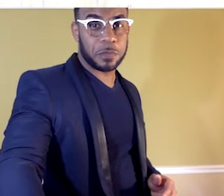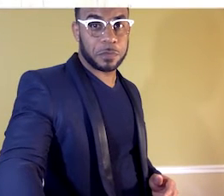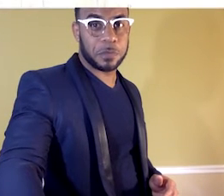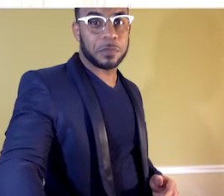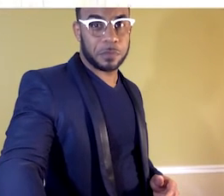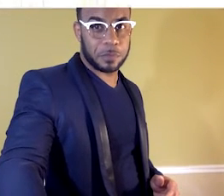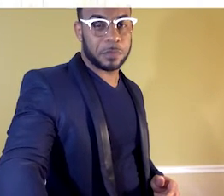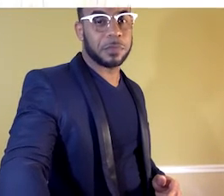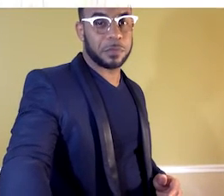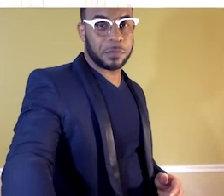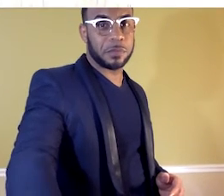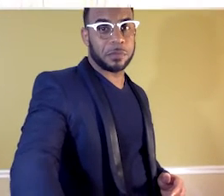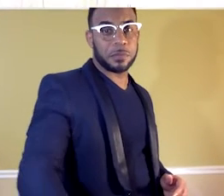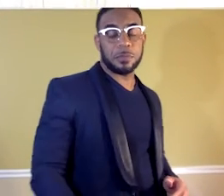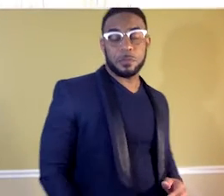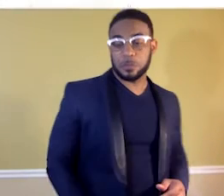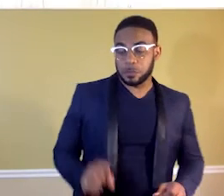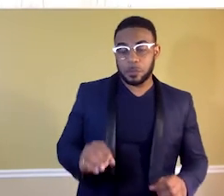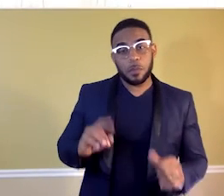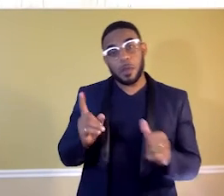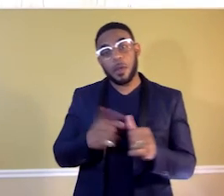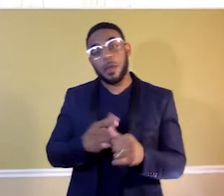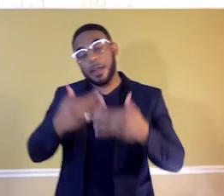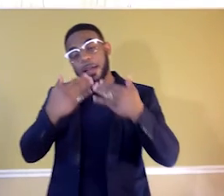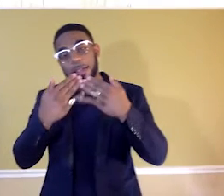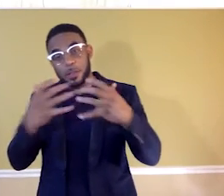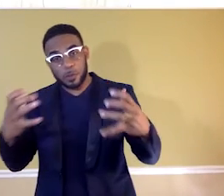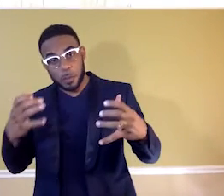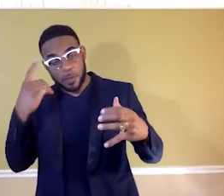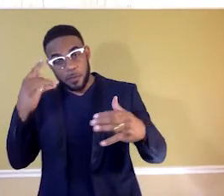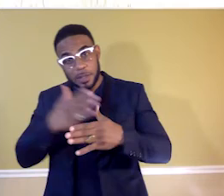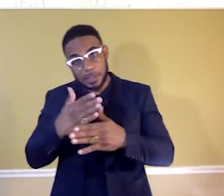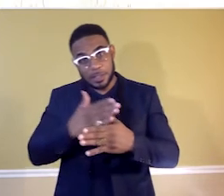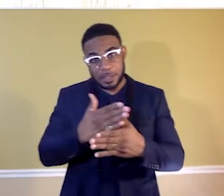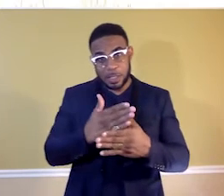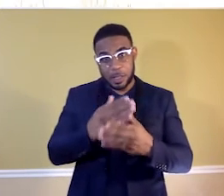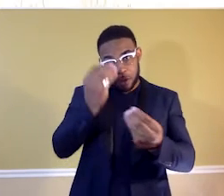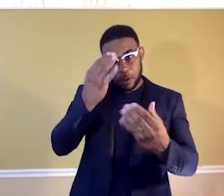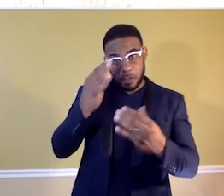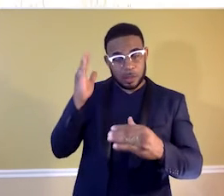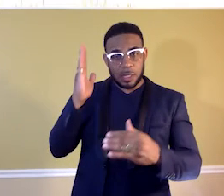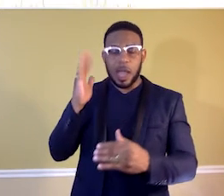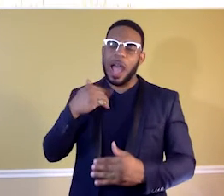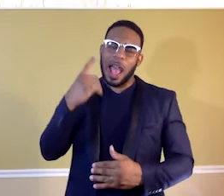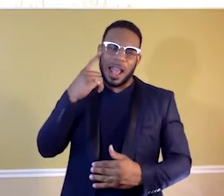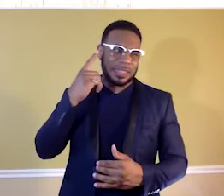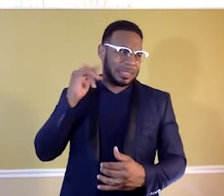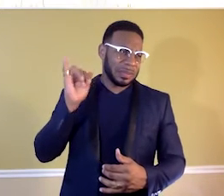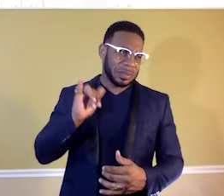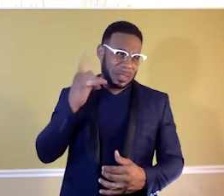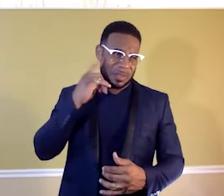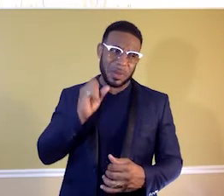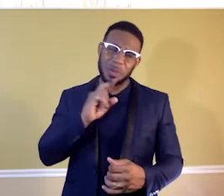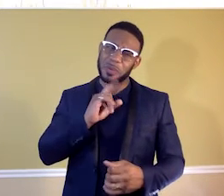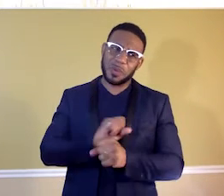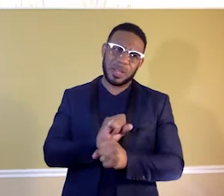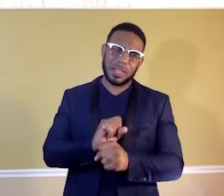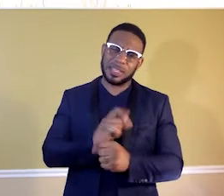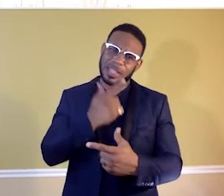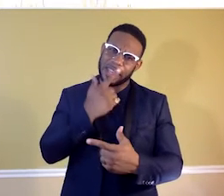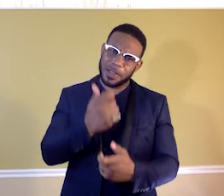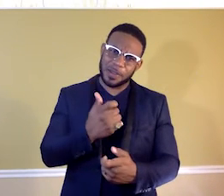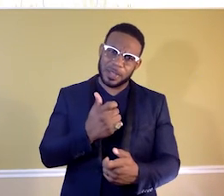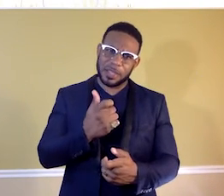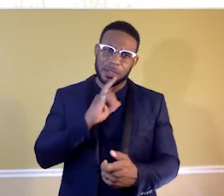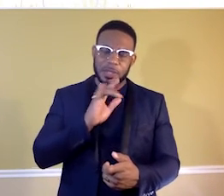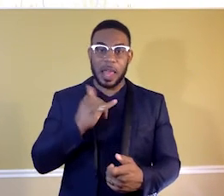Hey, Banjo. So, first off, thank you so much for sharing this. I think what was super